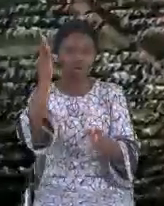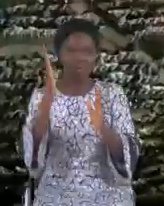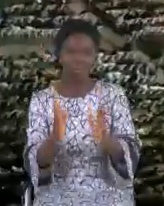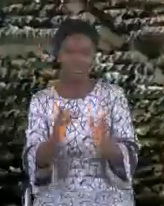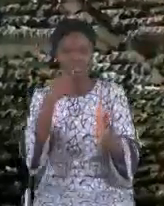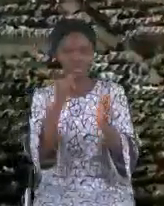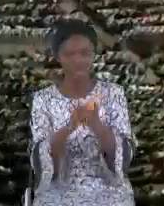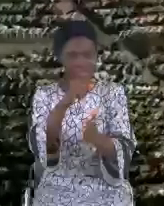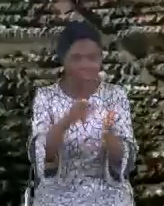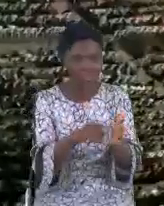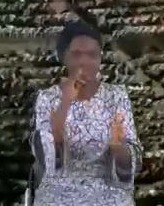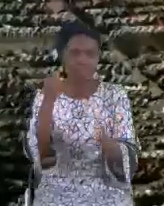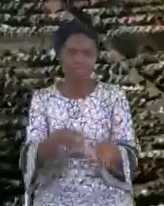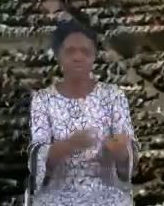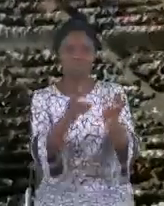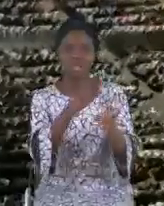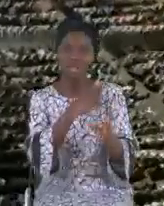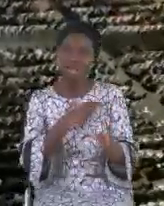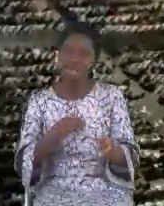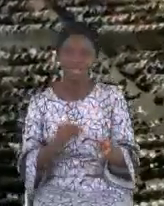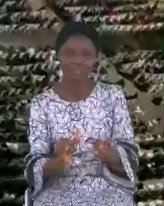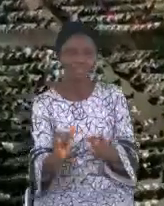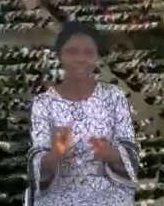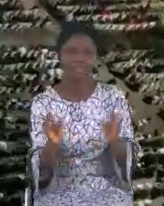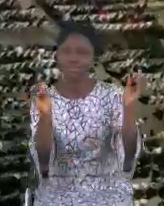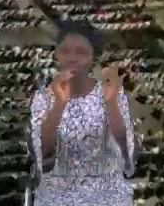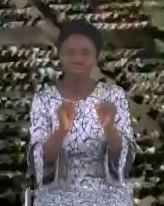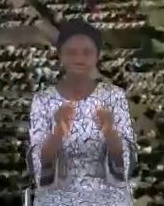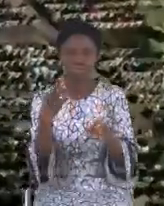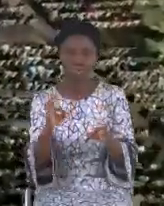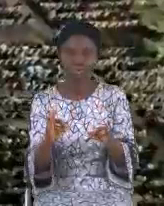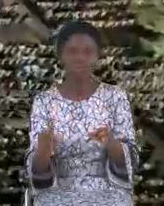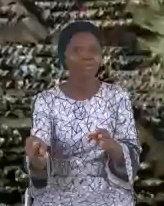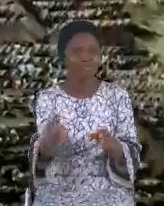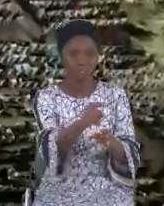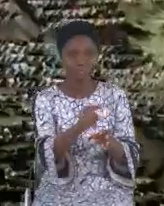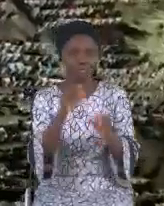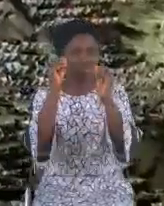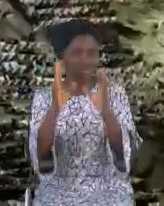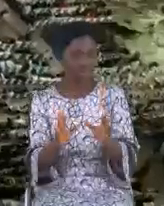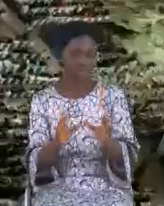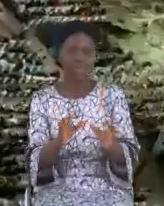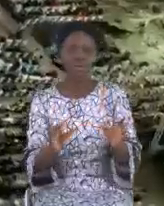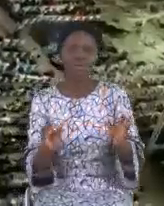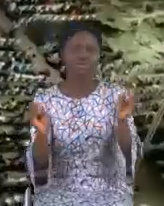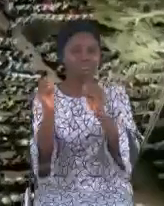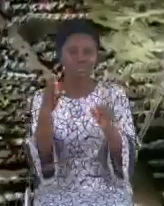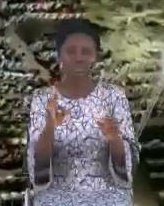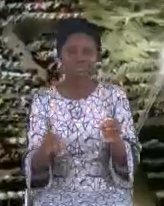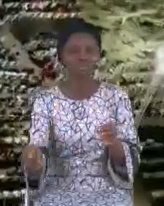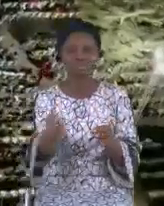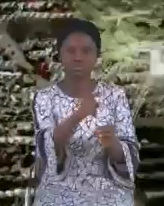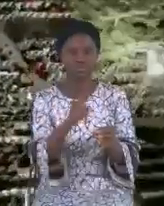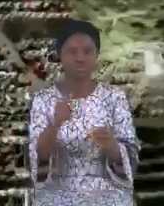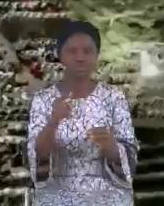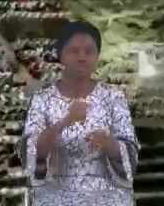yet none of those teachers, none of those trainers, none of those people that have shown us the way,